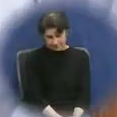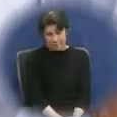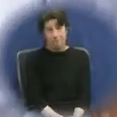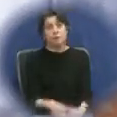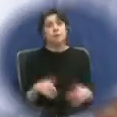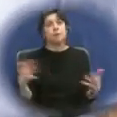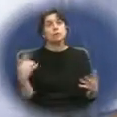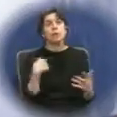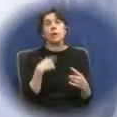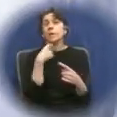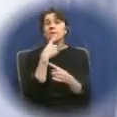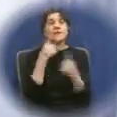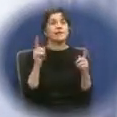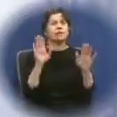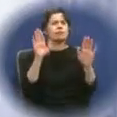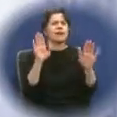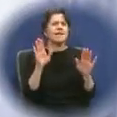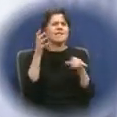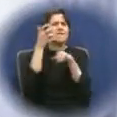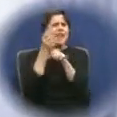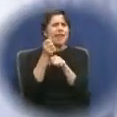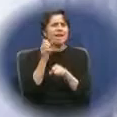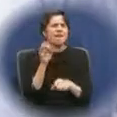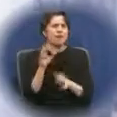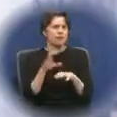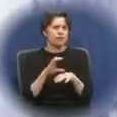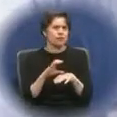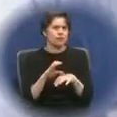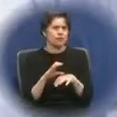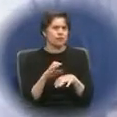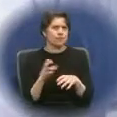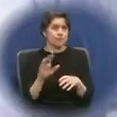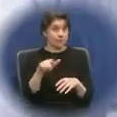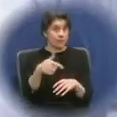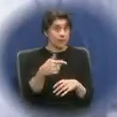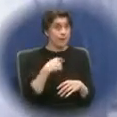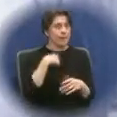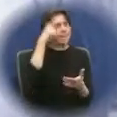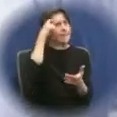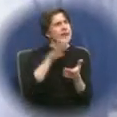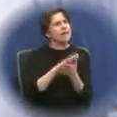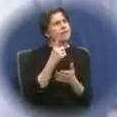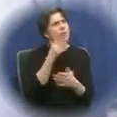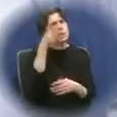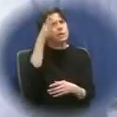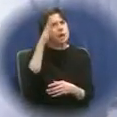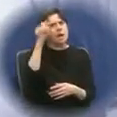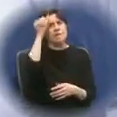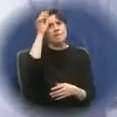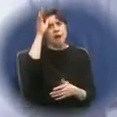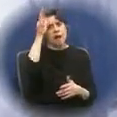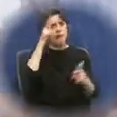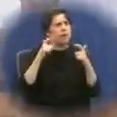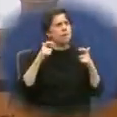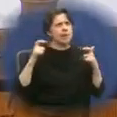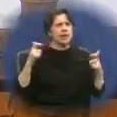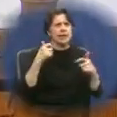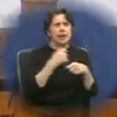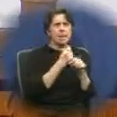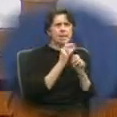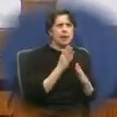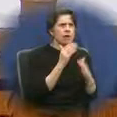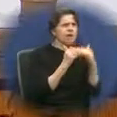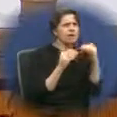So we profess this great faith of the Church. I believe in one God, the Father Almighty, maker of heaven and